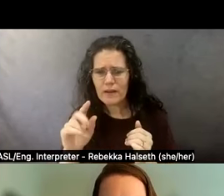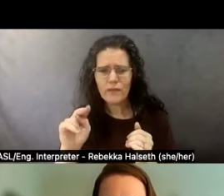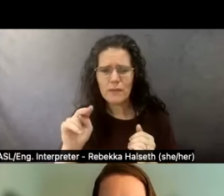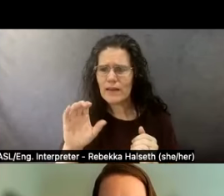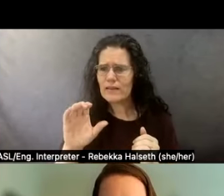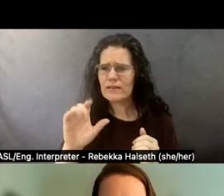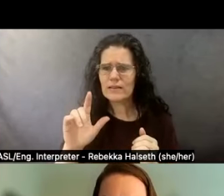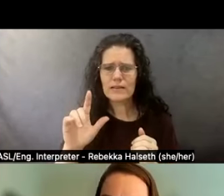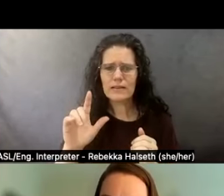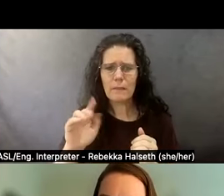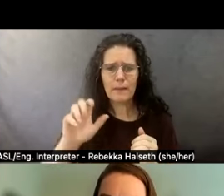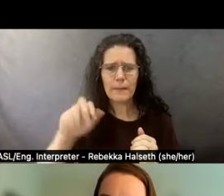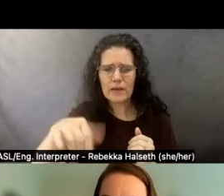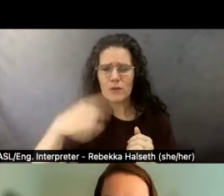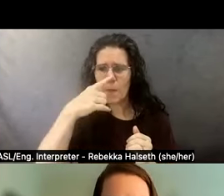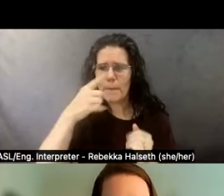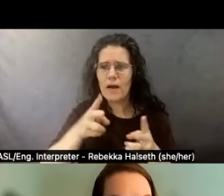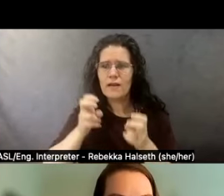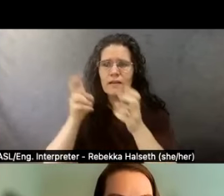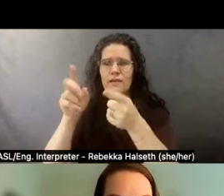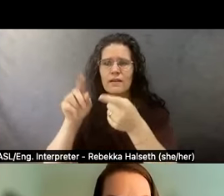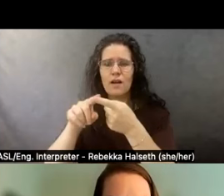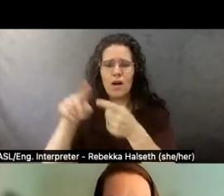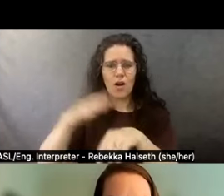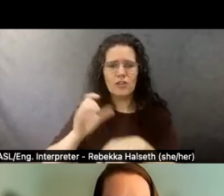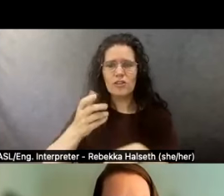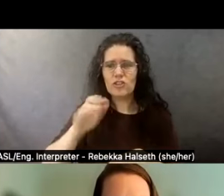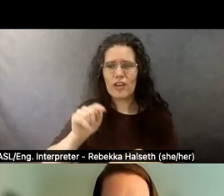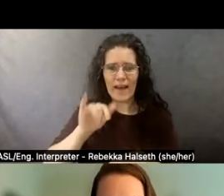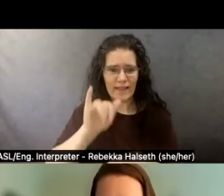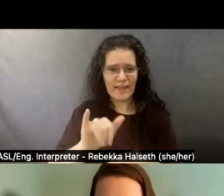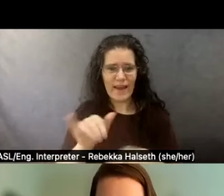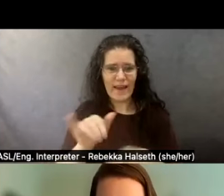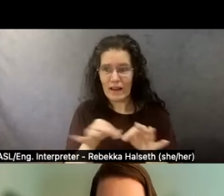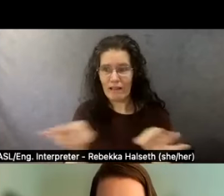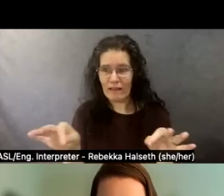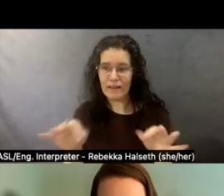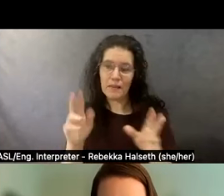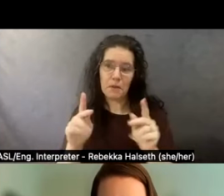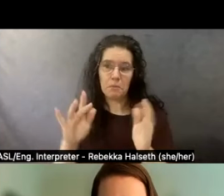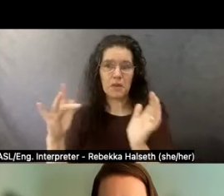box so that you can register now if you want to and participate.